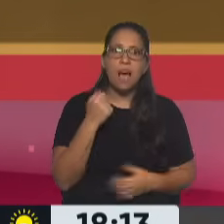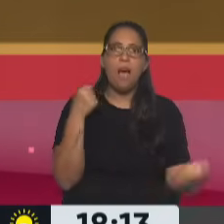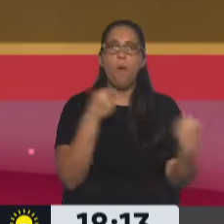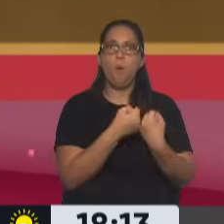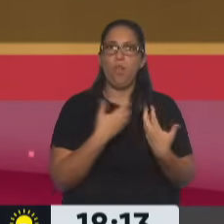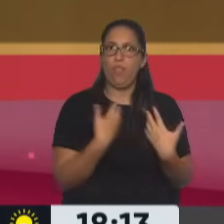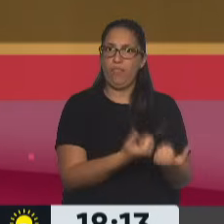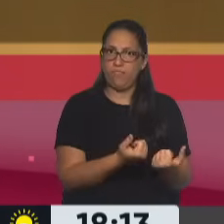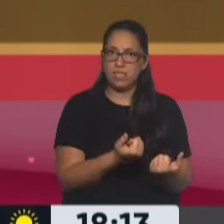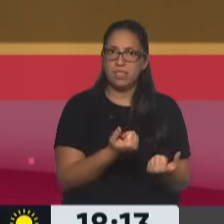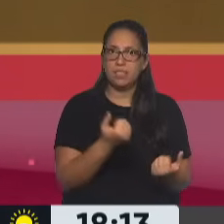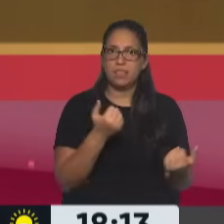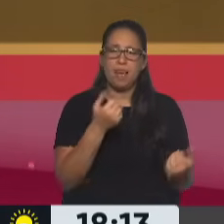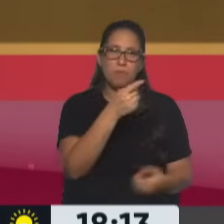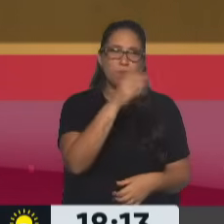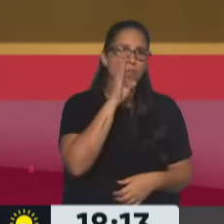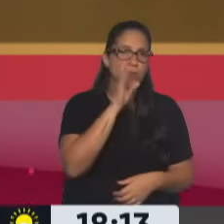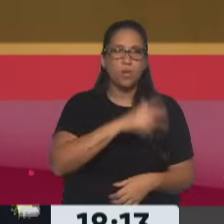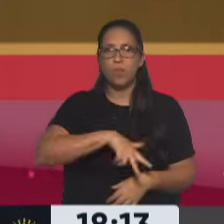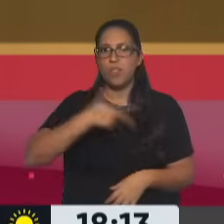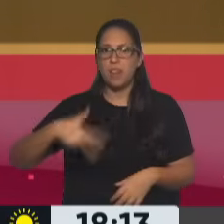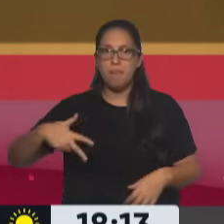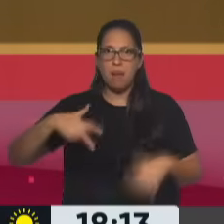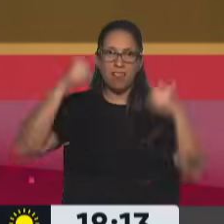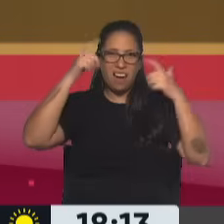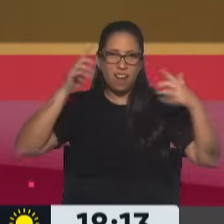United States through the Kingdom of Denmark. We are part of the